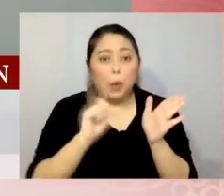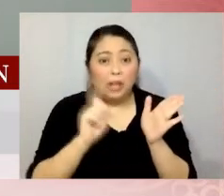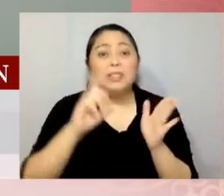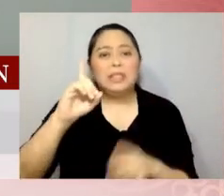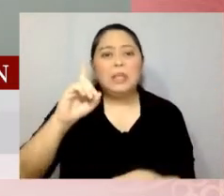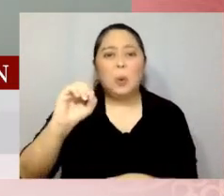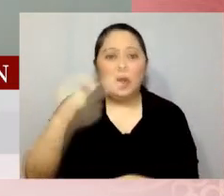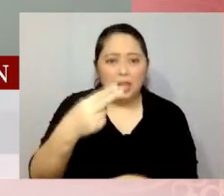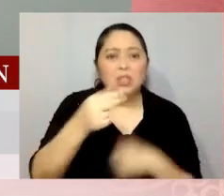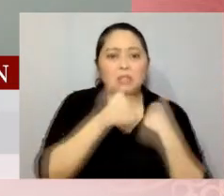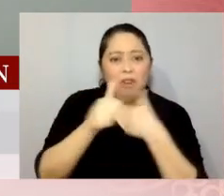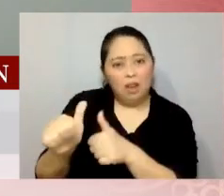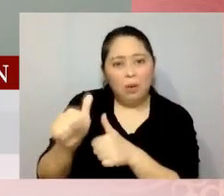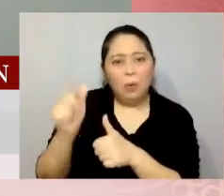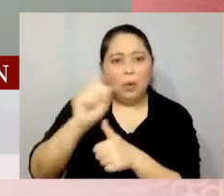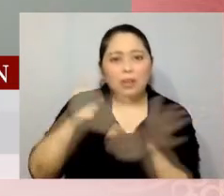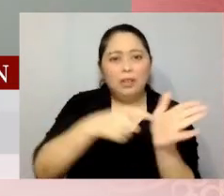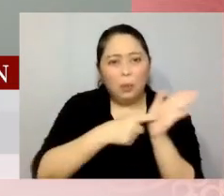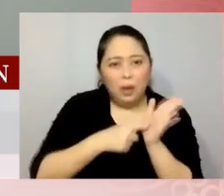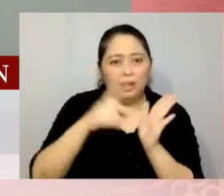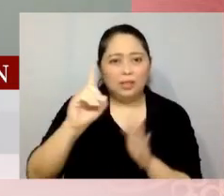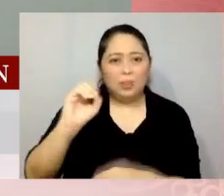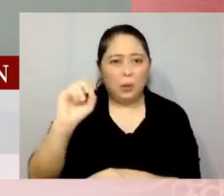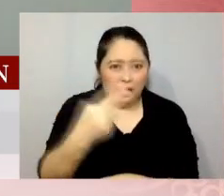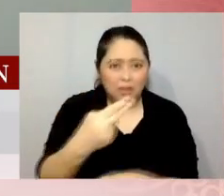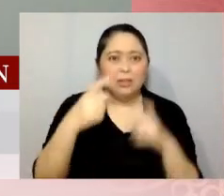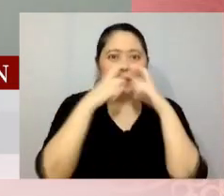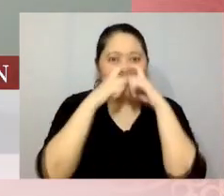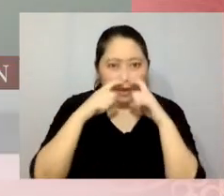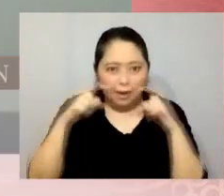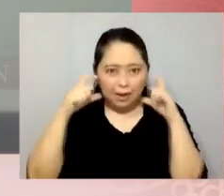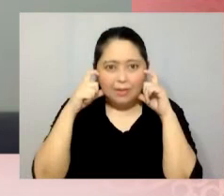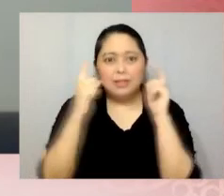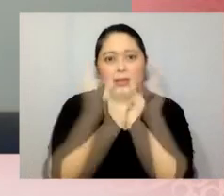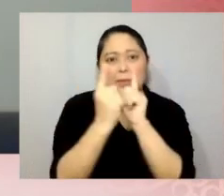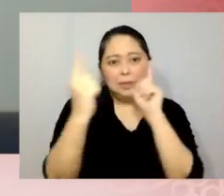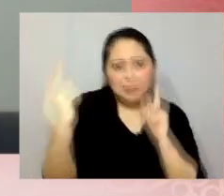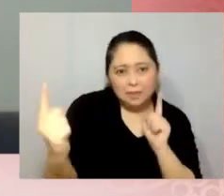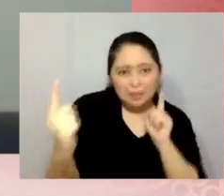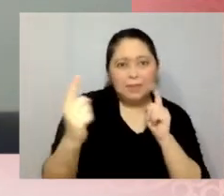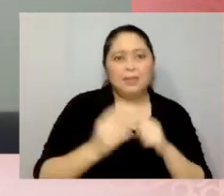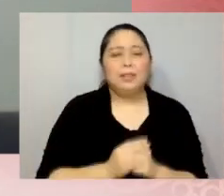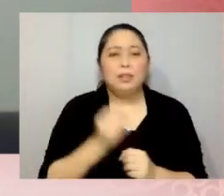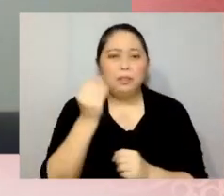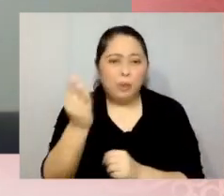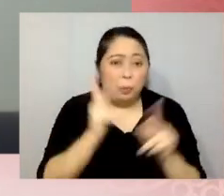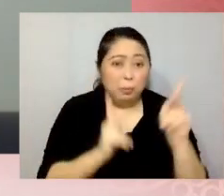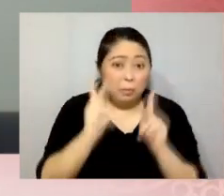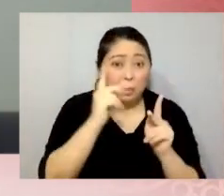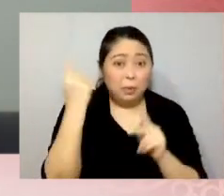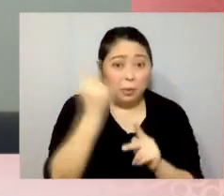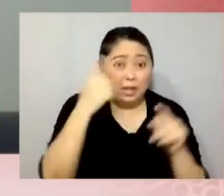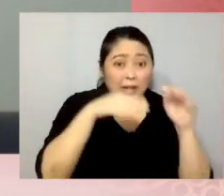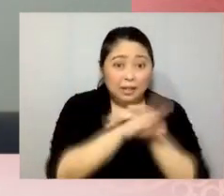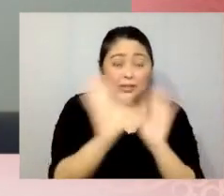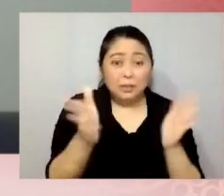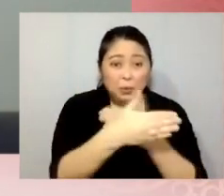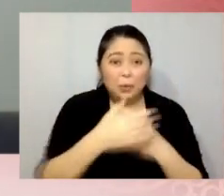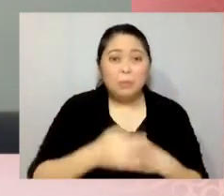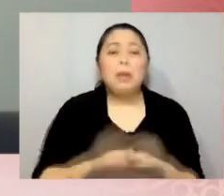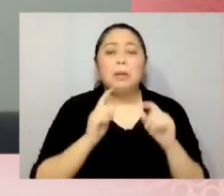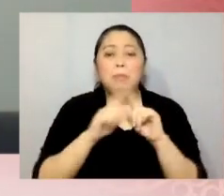of Health. But insofar as election is concerned, and it's it will only not cover Bangsamoro, the